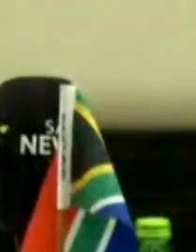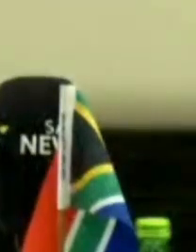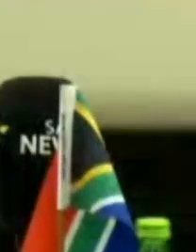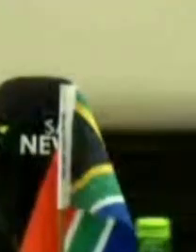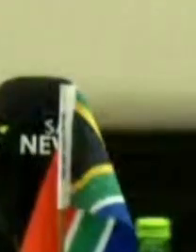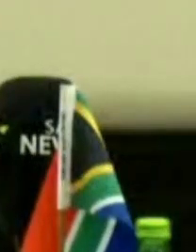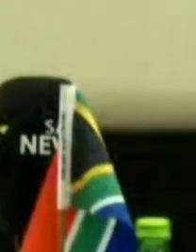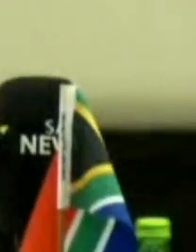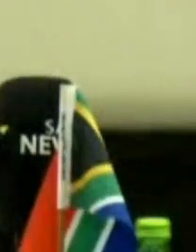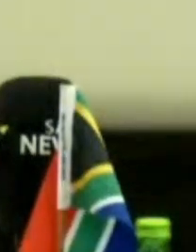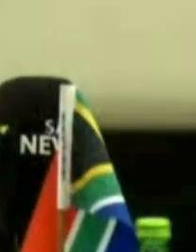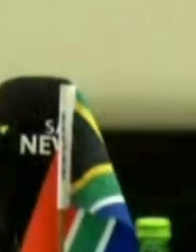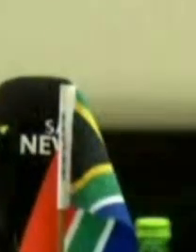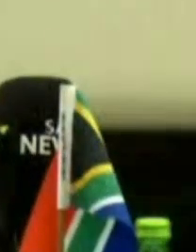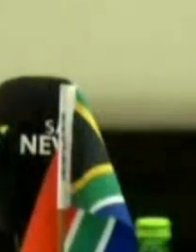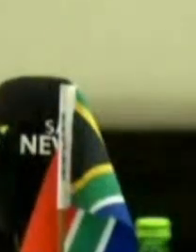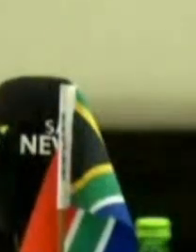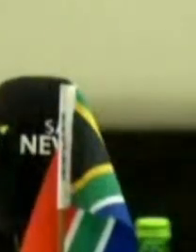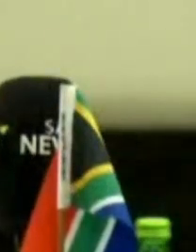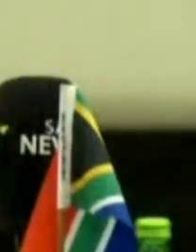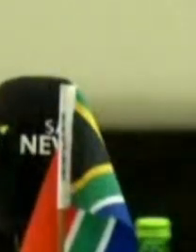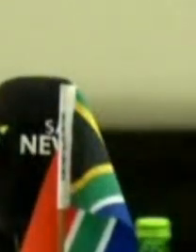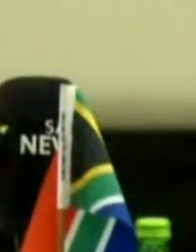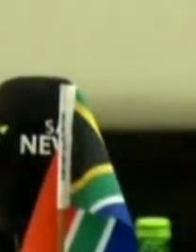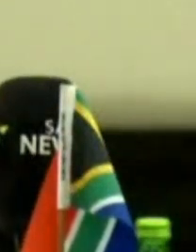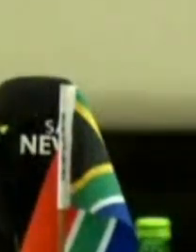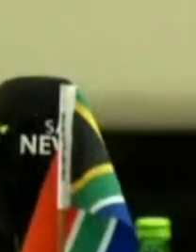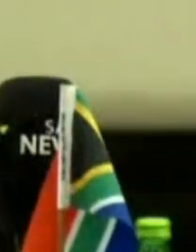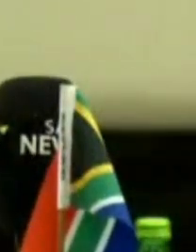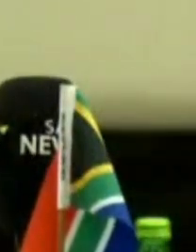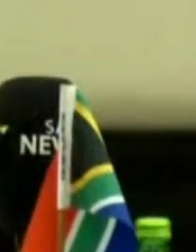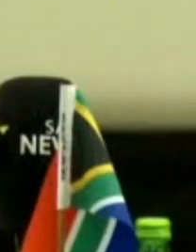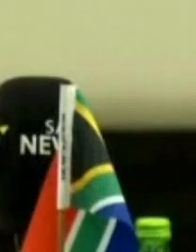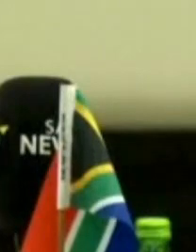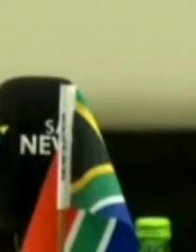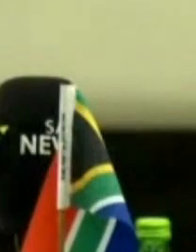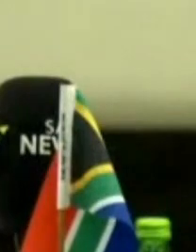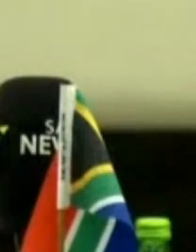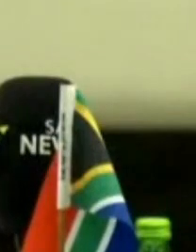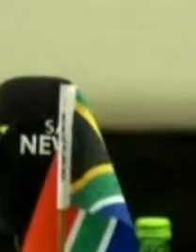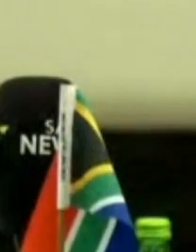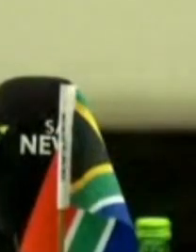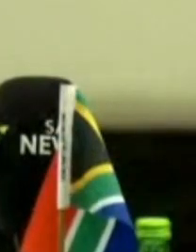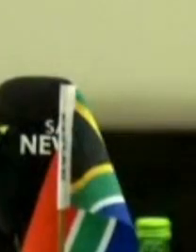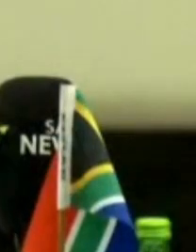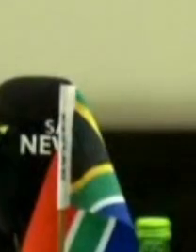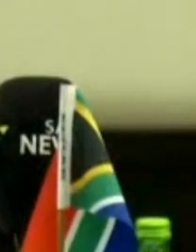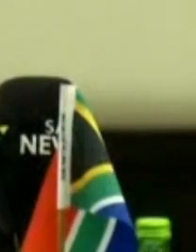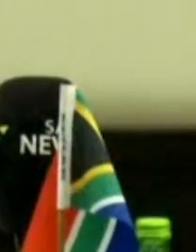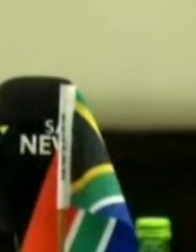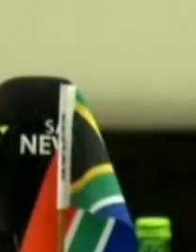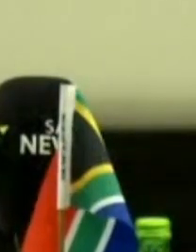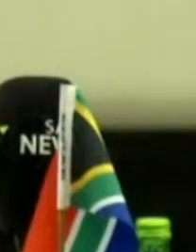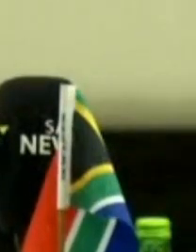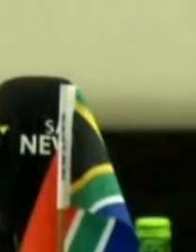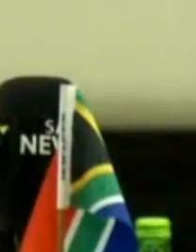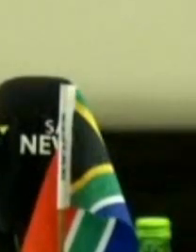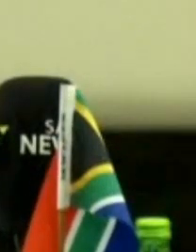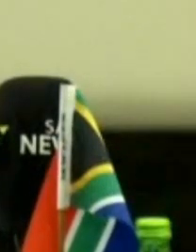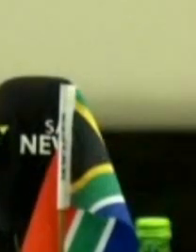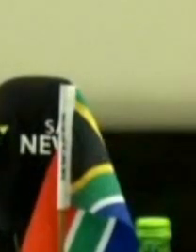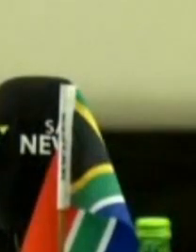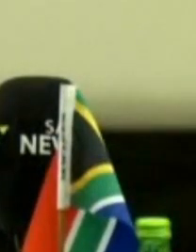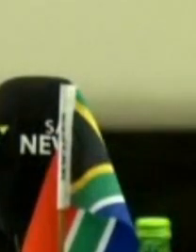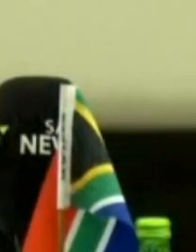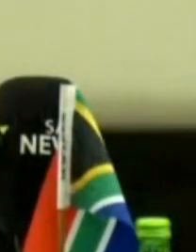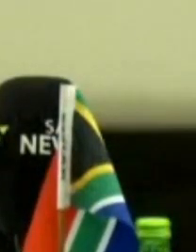South Africa is a great partner to learn from, as it is a country that has explored mining for many,